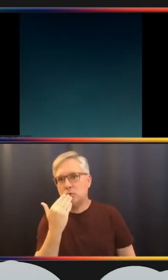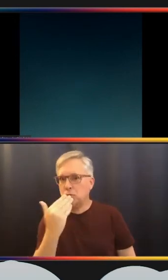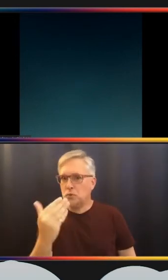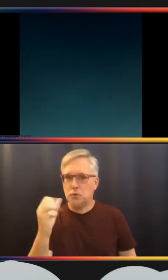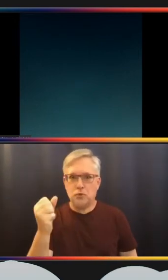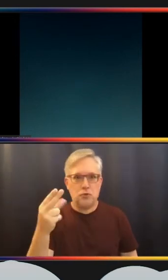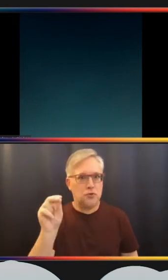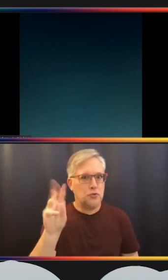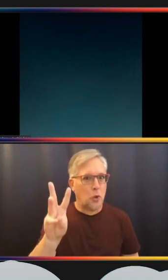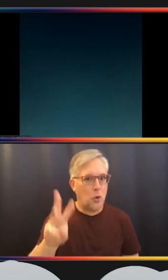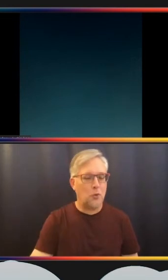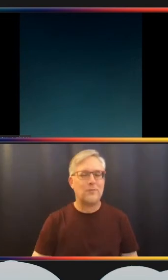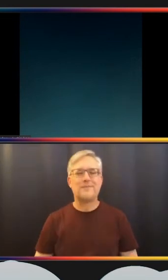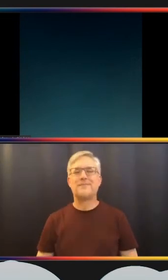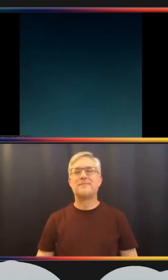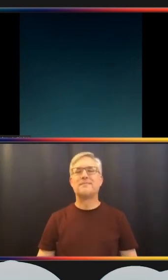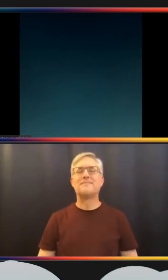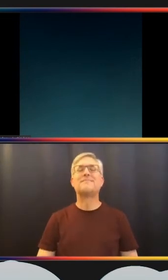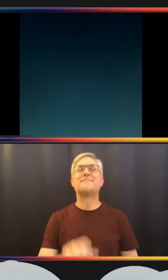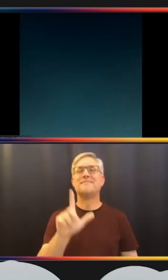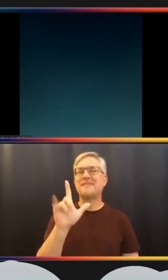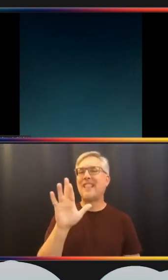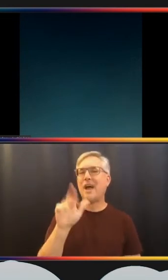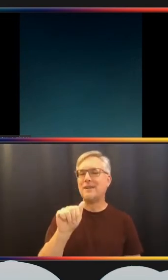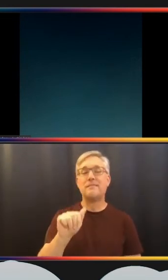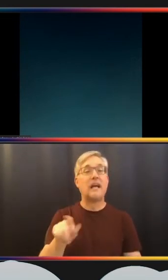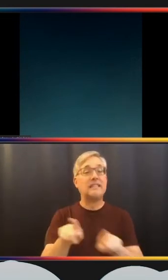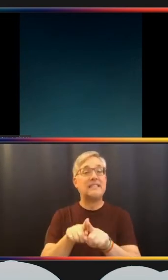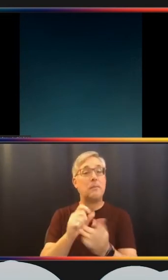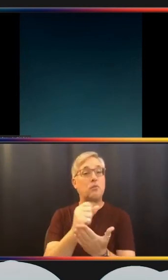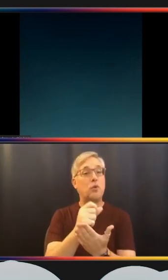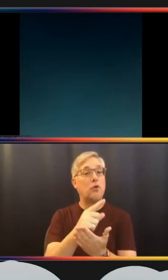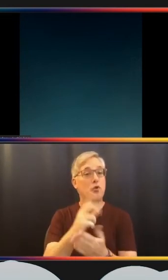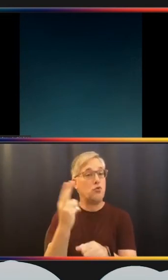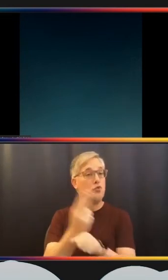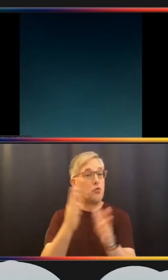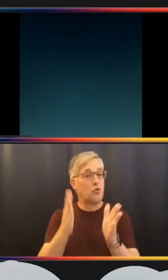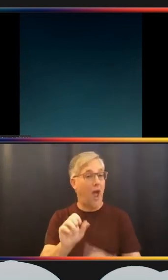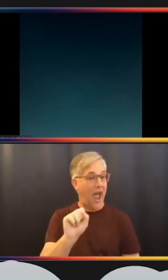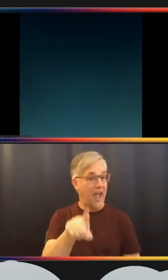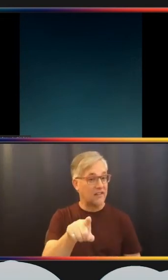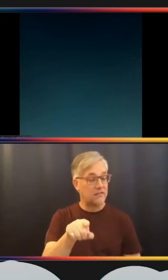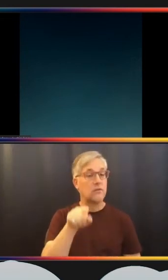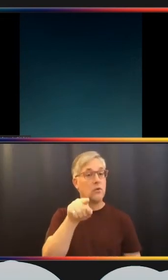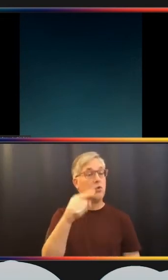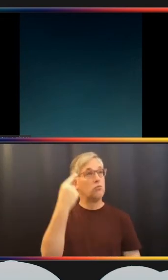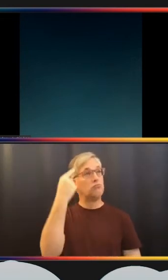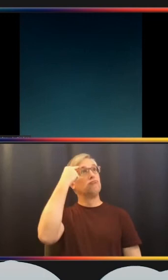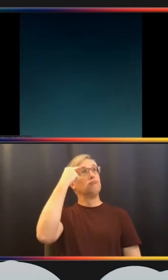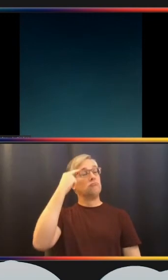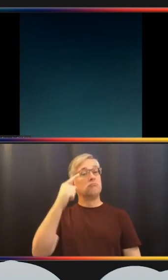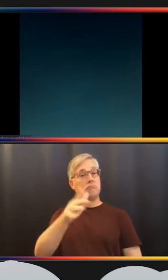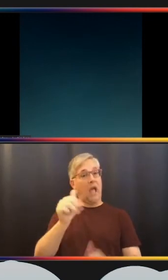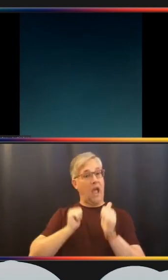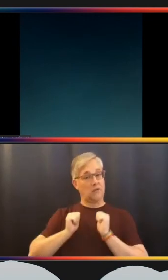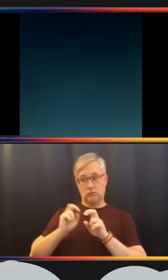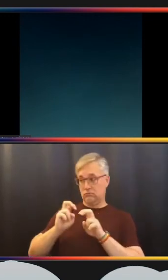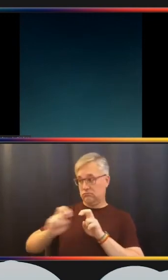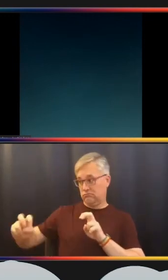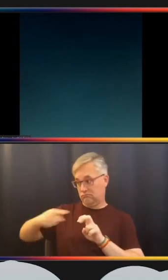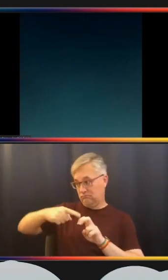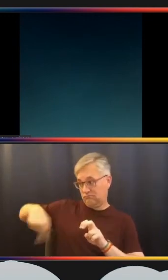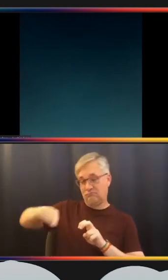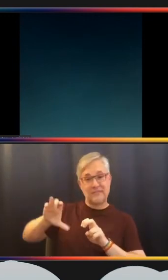And the same Twitter user asked, what's the first thing that comes to your mind when you think about your castmates?